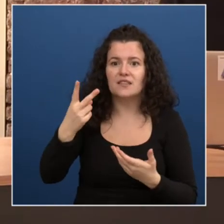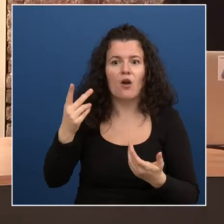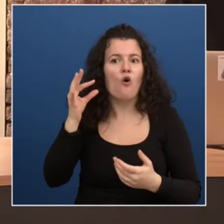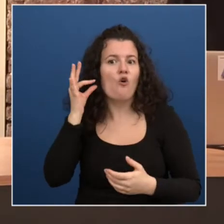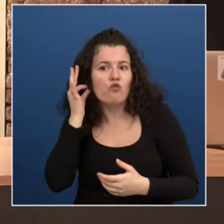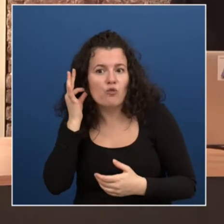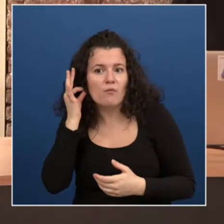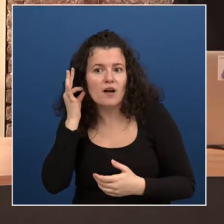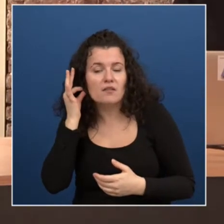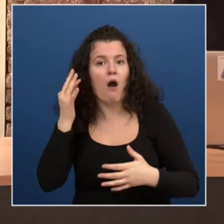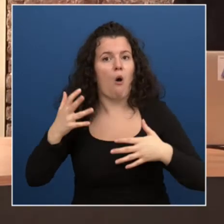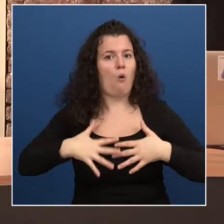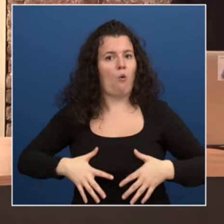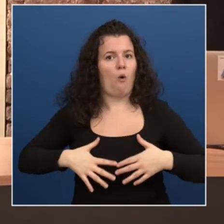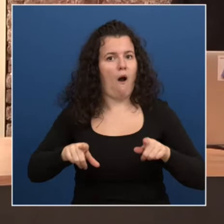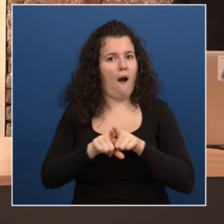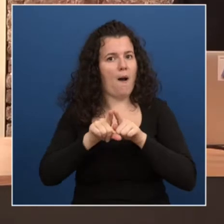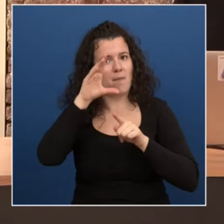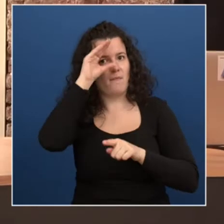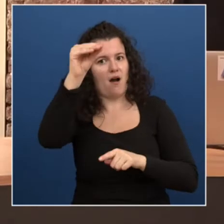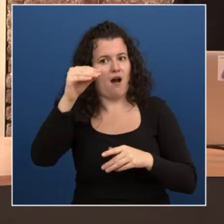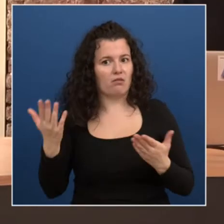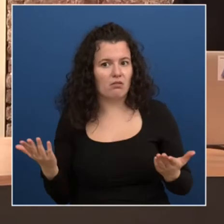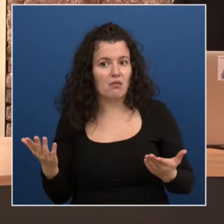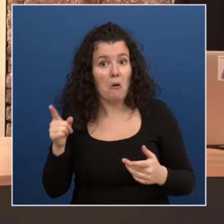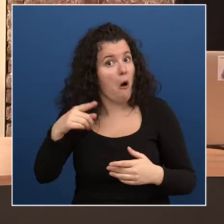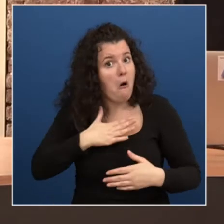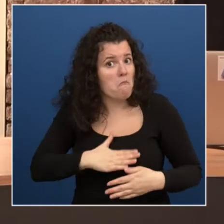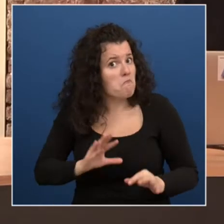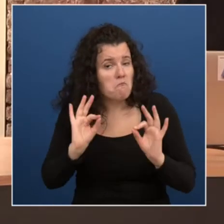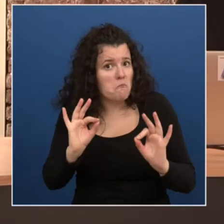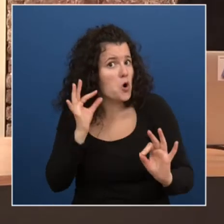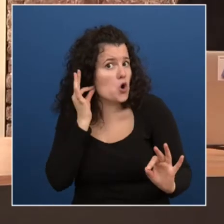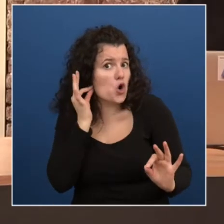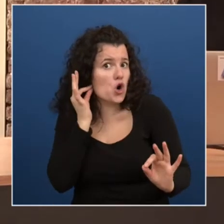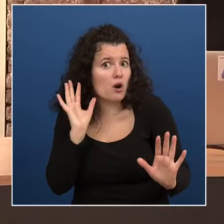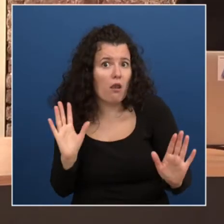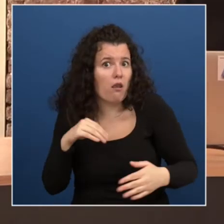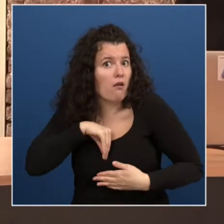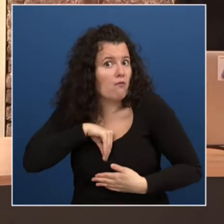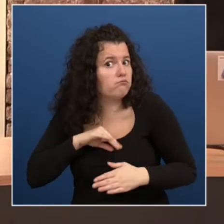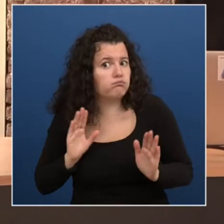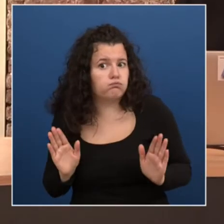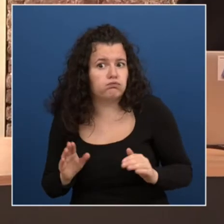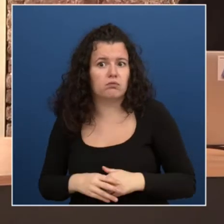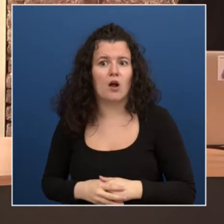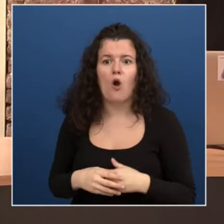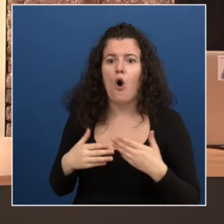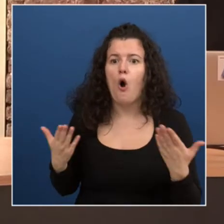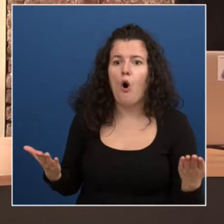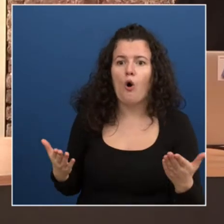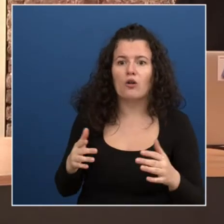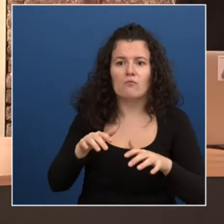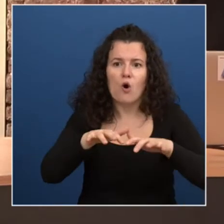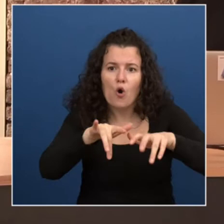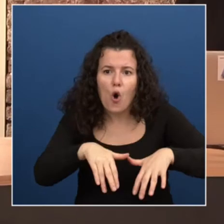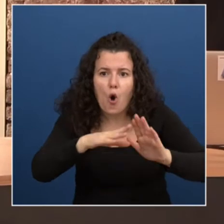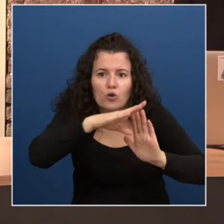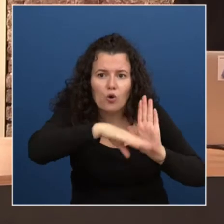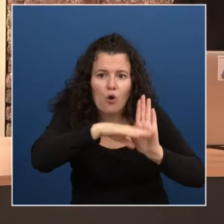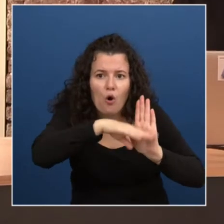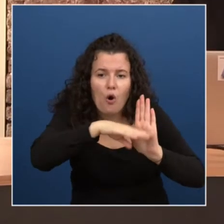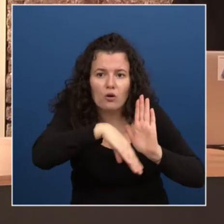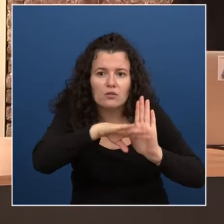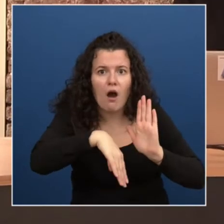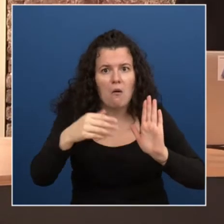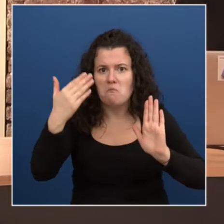things who are not considered normal, this box with all these labels, but they are there. Each example here are there in the world,